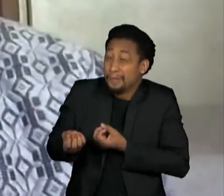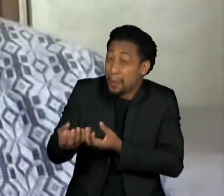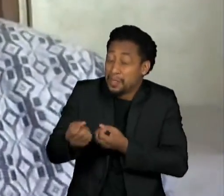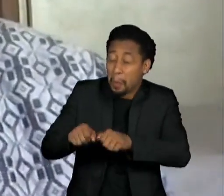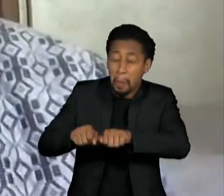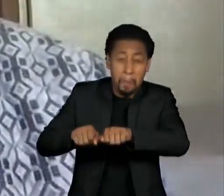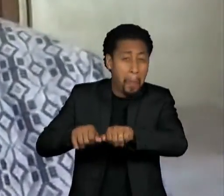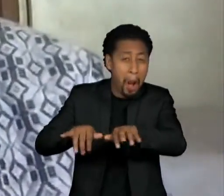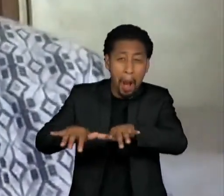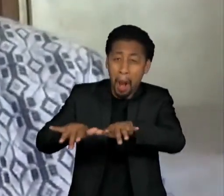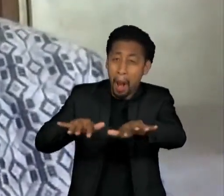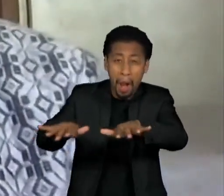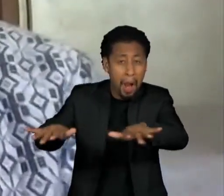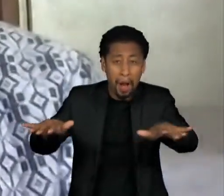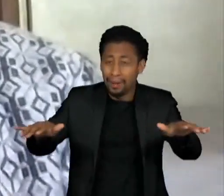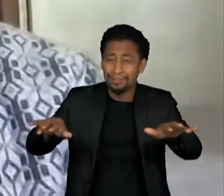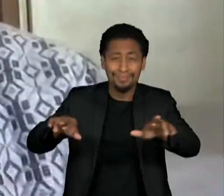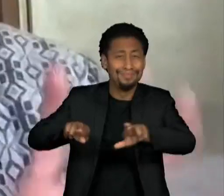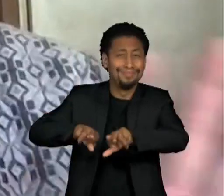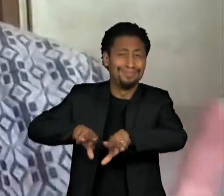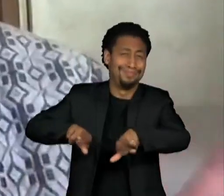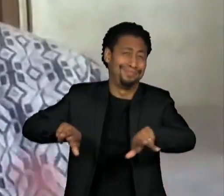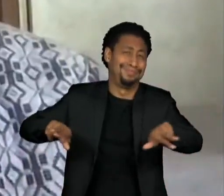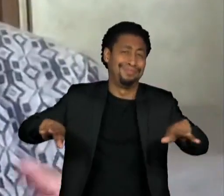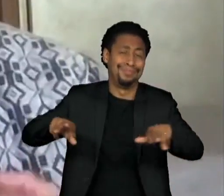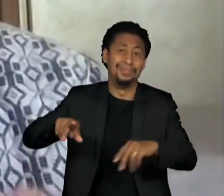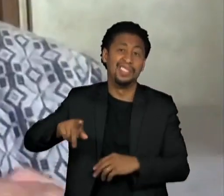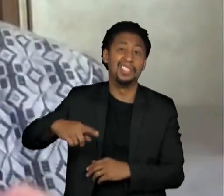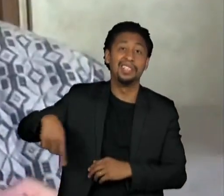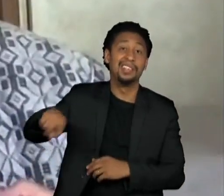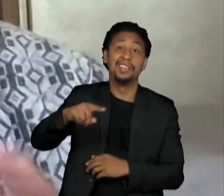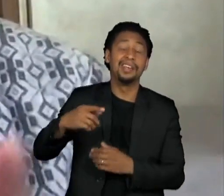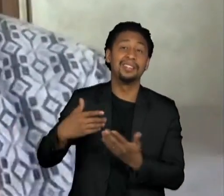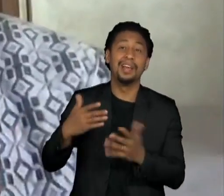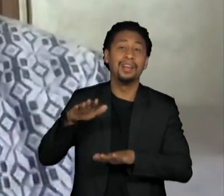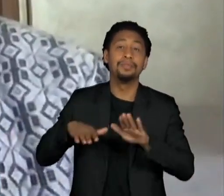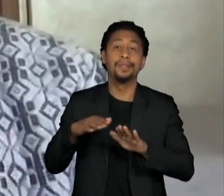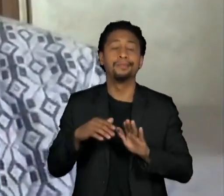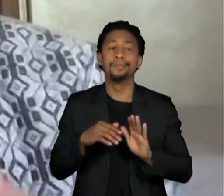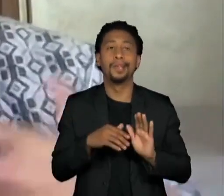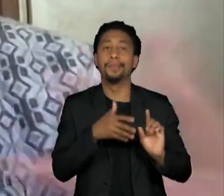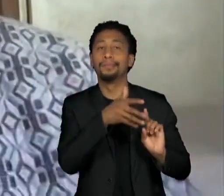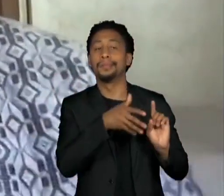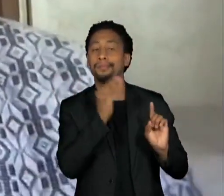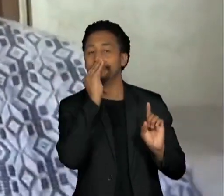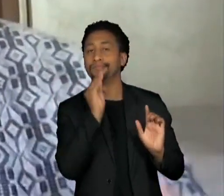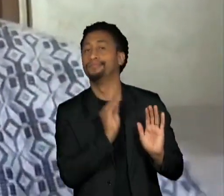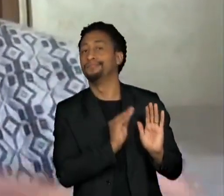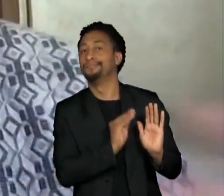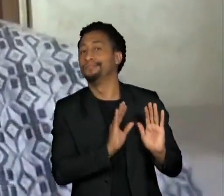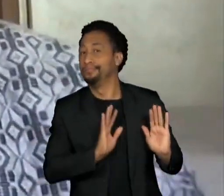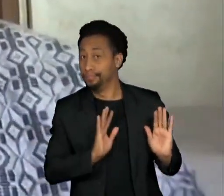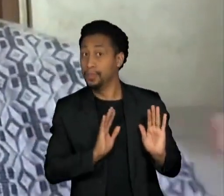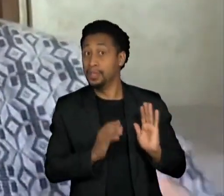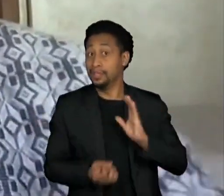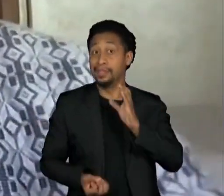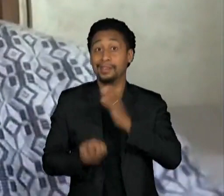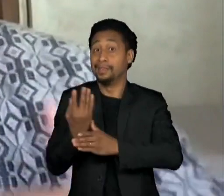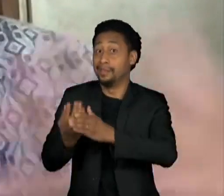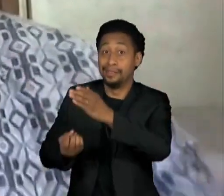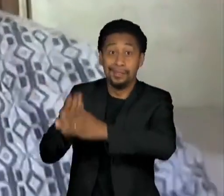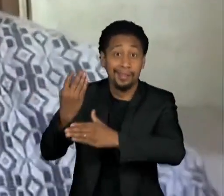operations where they deploy to pound narratives to silence, but also kind of to build their